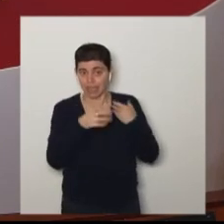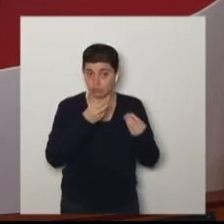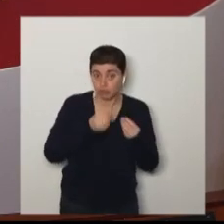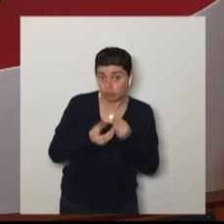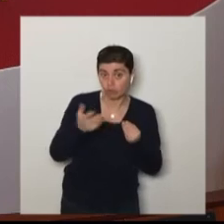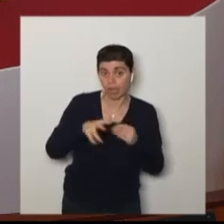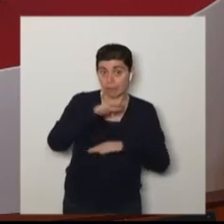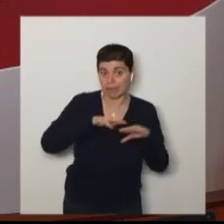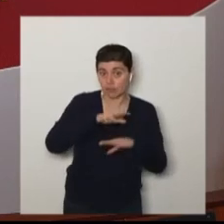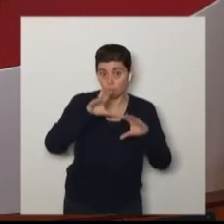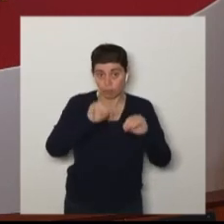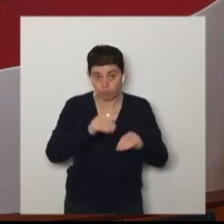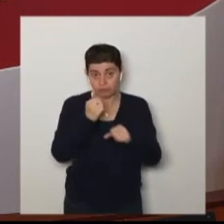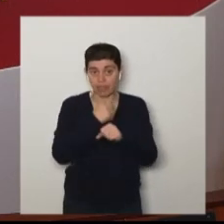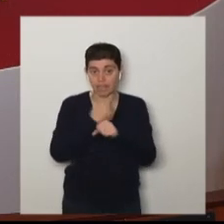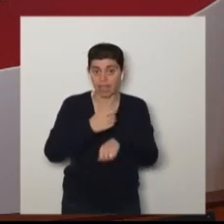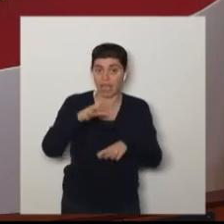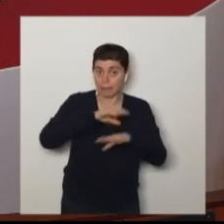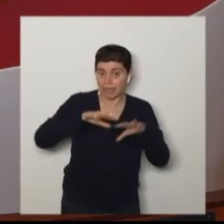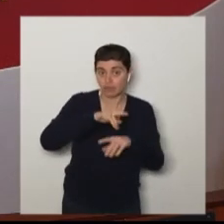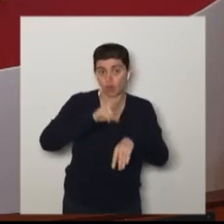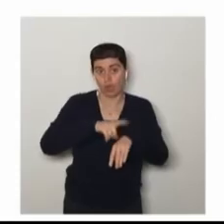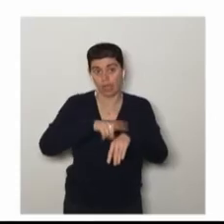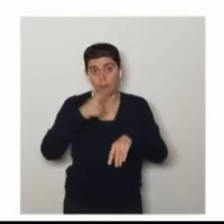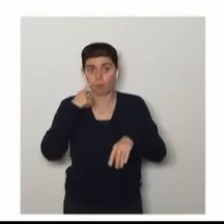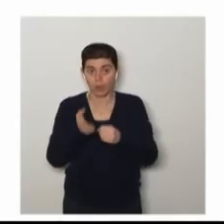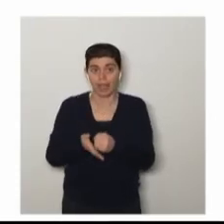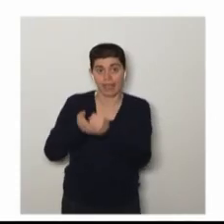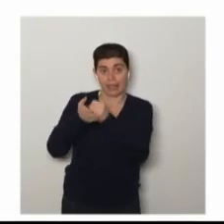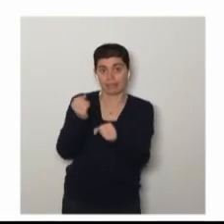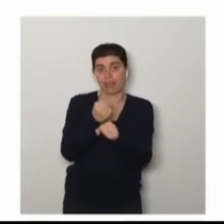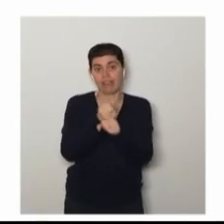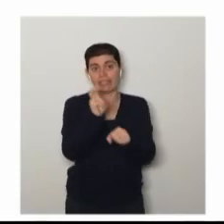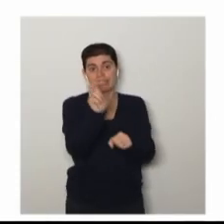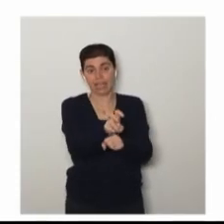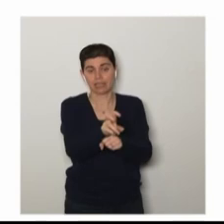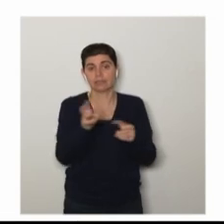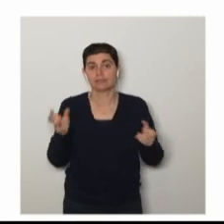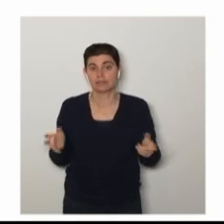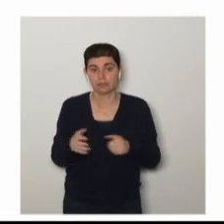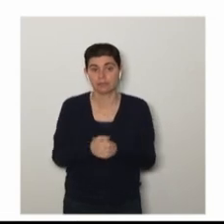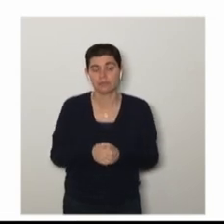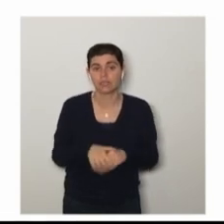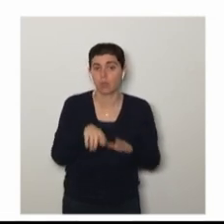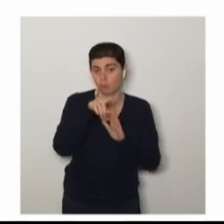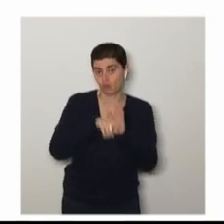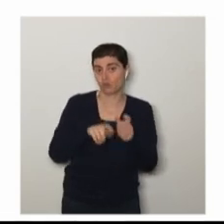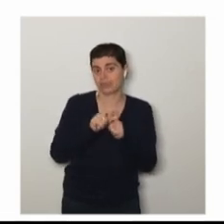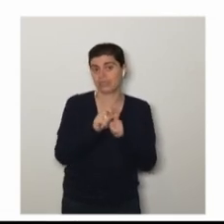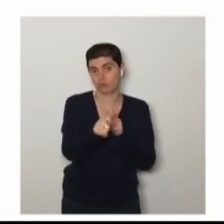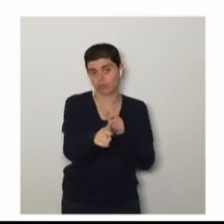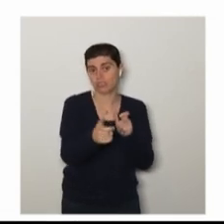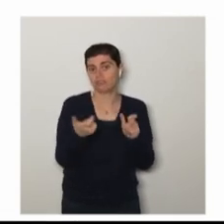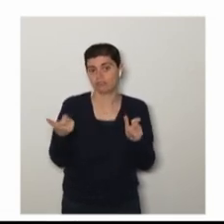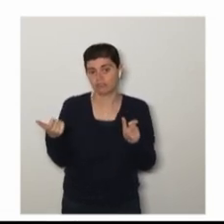de poste ou d'horaire auprès de leurs employeurs afin de les aider à se maintenir en emploi. C'est une mesure, c'est un dispositif qui est encore peu